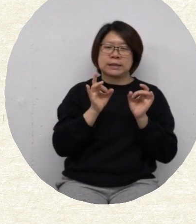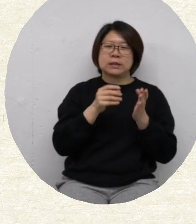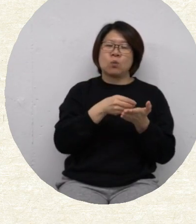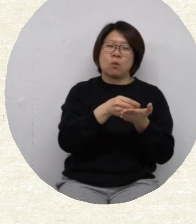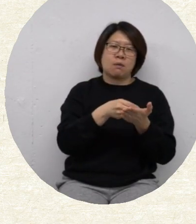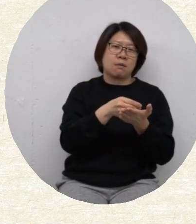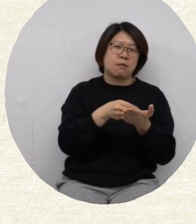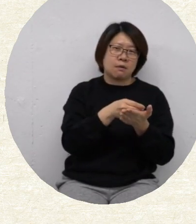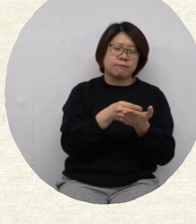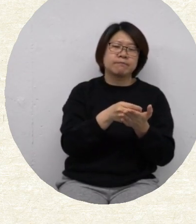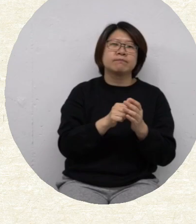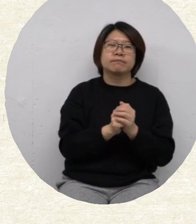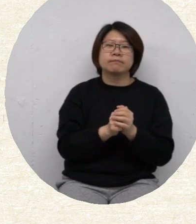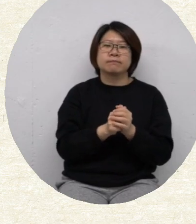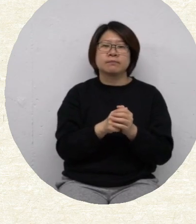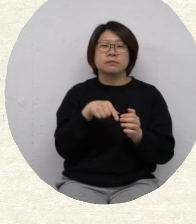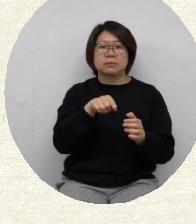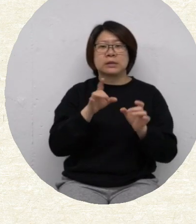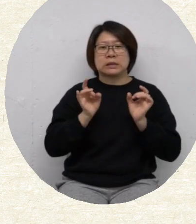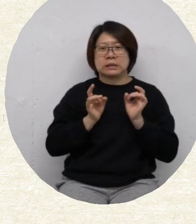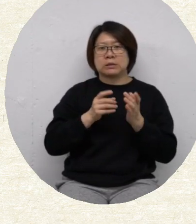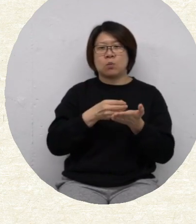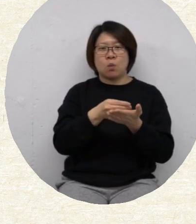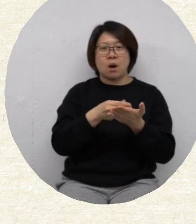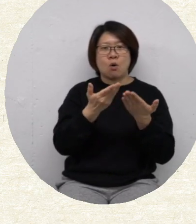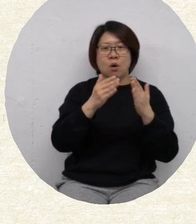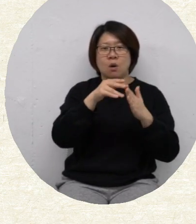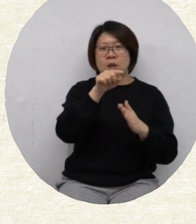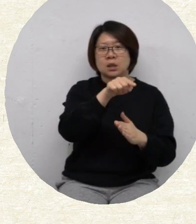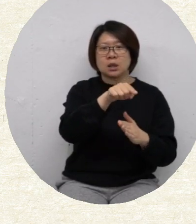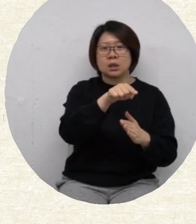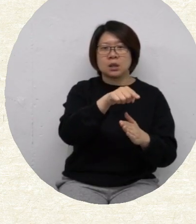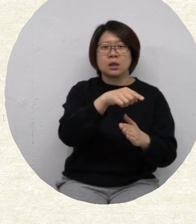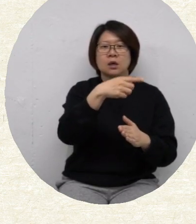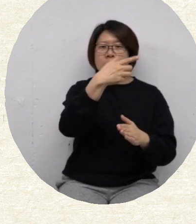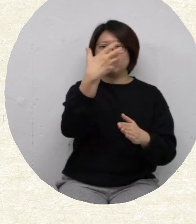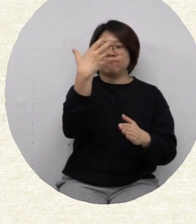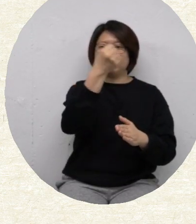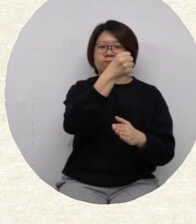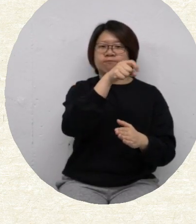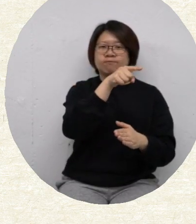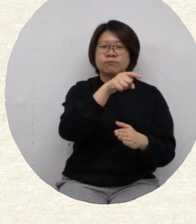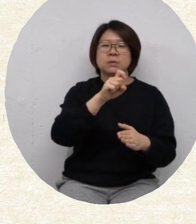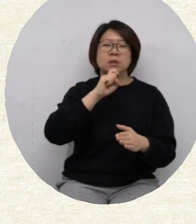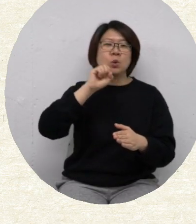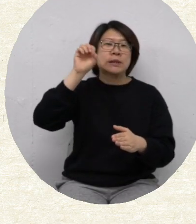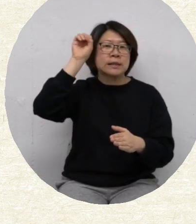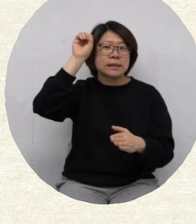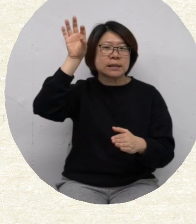Hongik University, which is the school that I wanted to get into. And in Korea, you do this